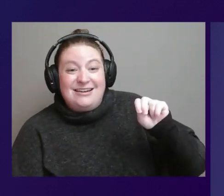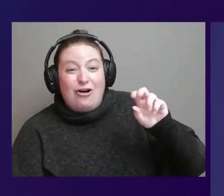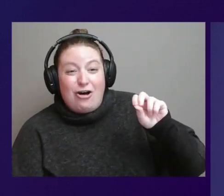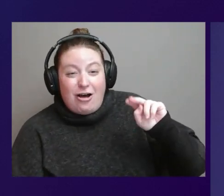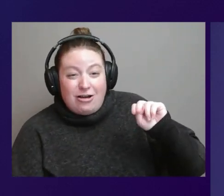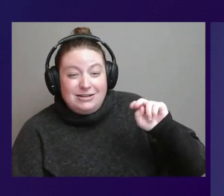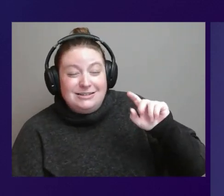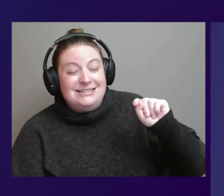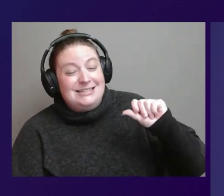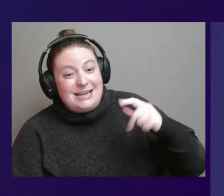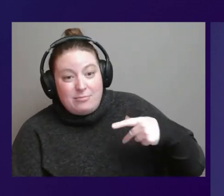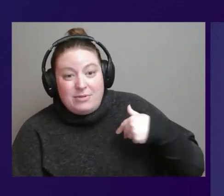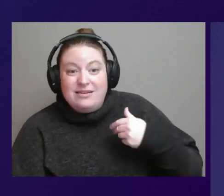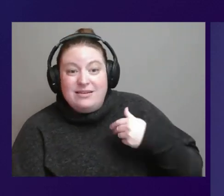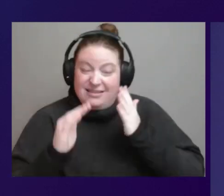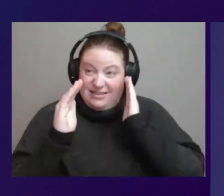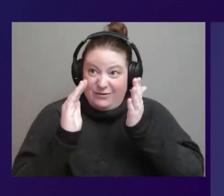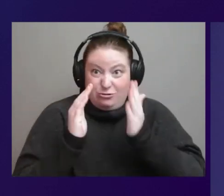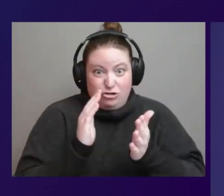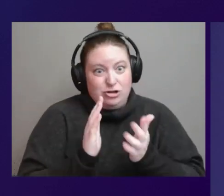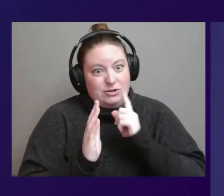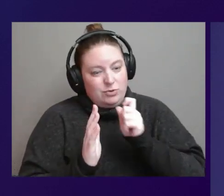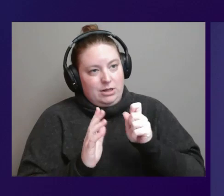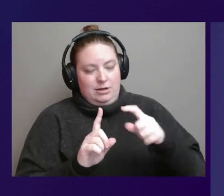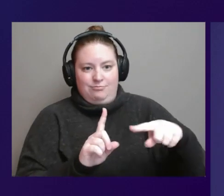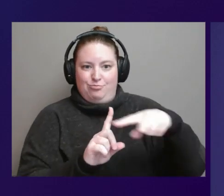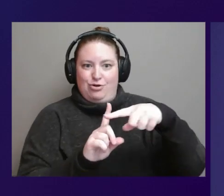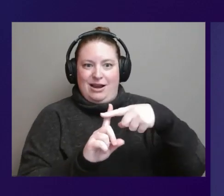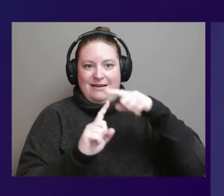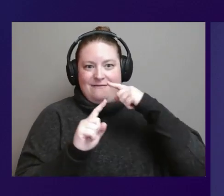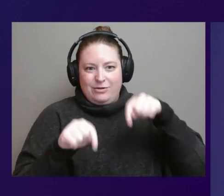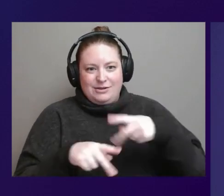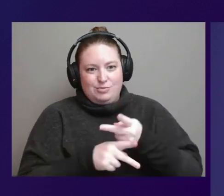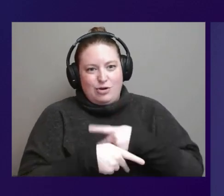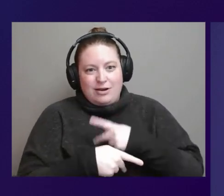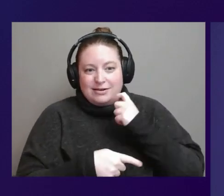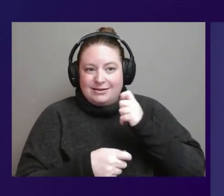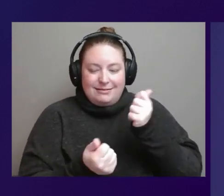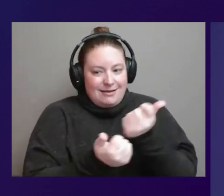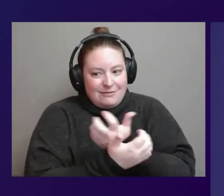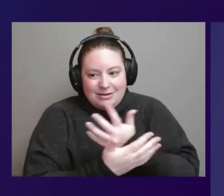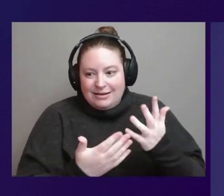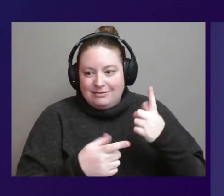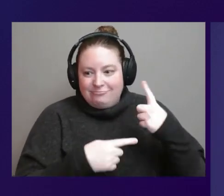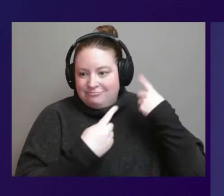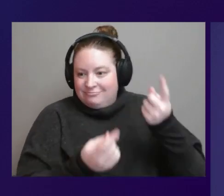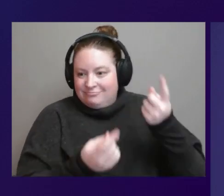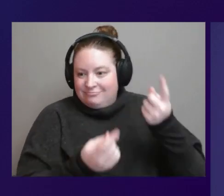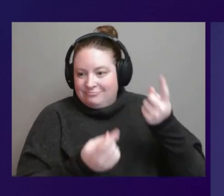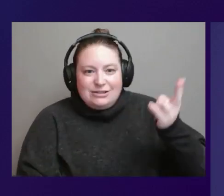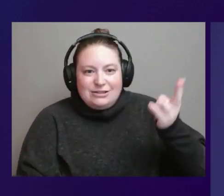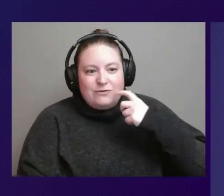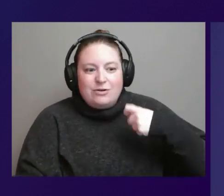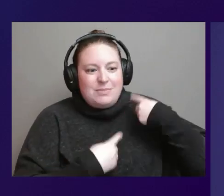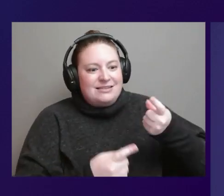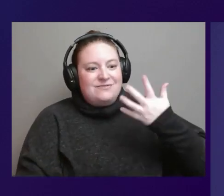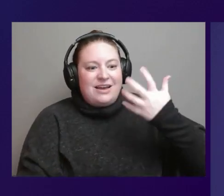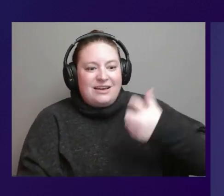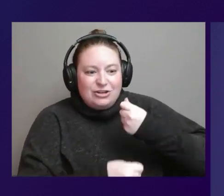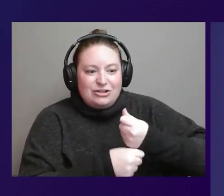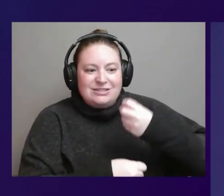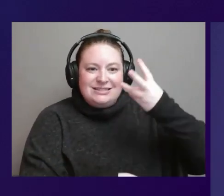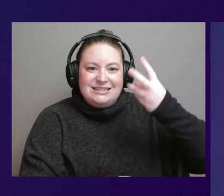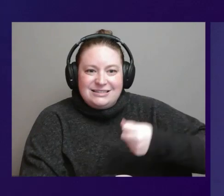fact, the entire FSx portfolio. I think just looking at where it's come from in the last 5 or 6 years, like it's really grown up to be a very big